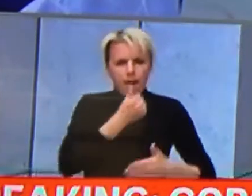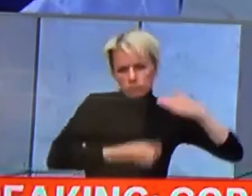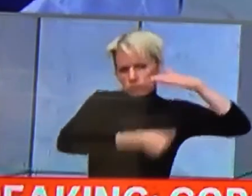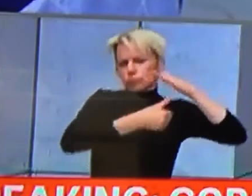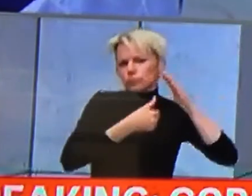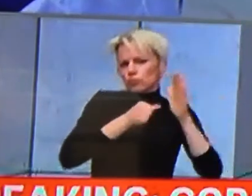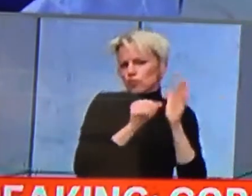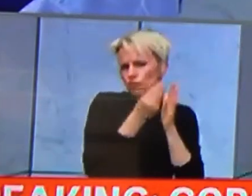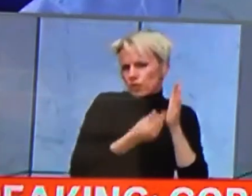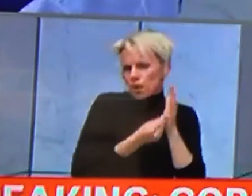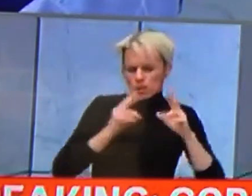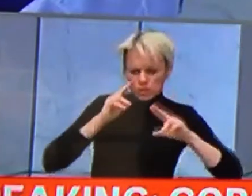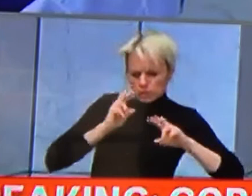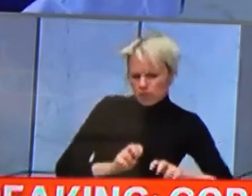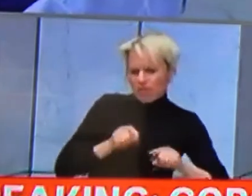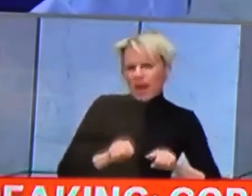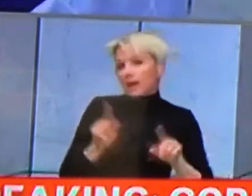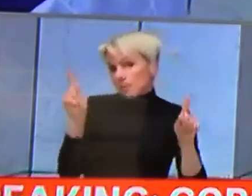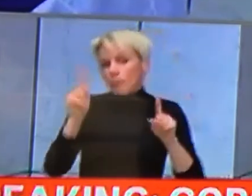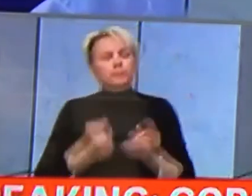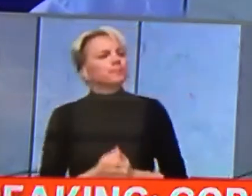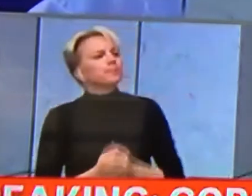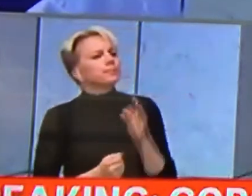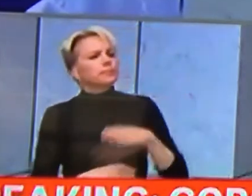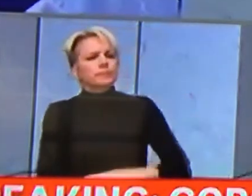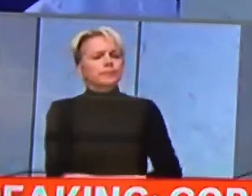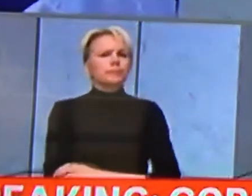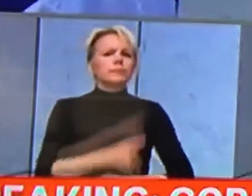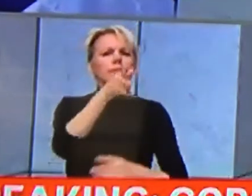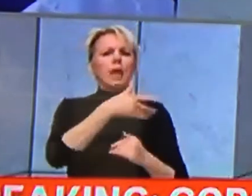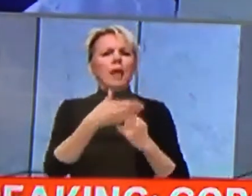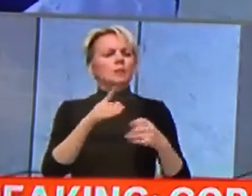is looking at exactly what you're talking about right now. Yep. The AMA